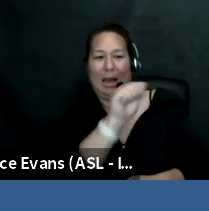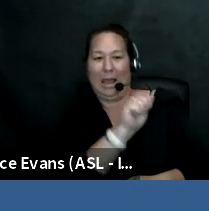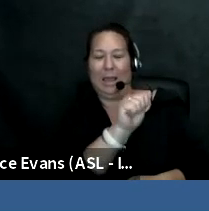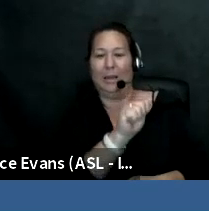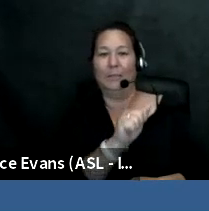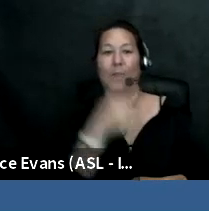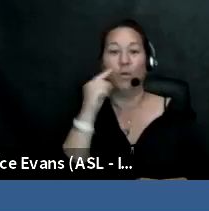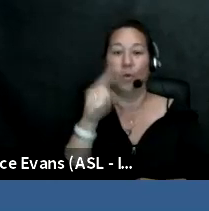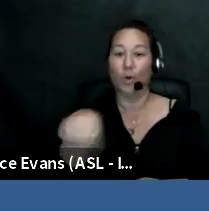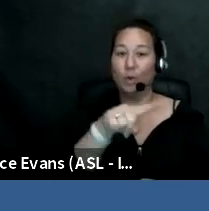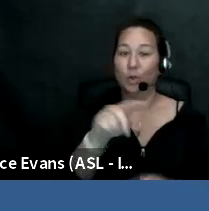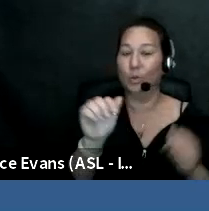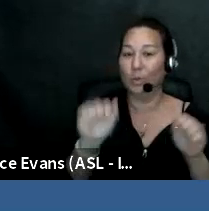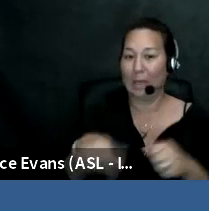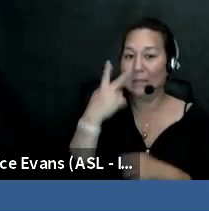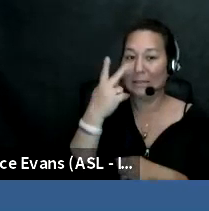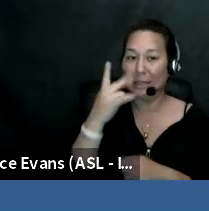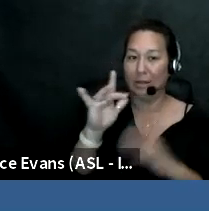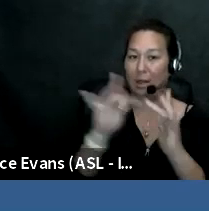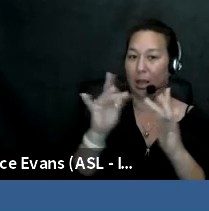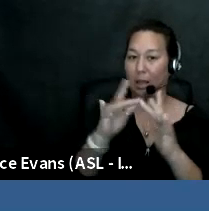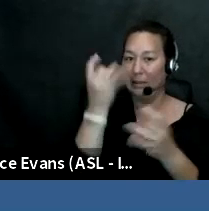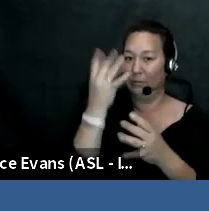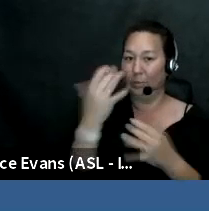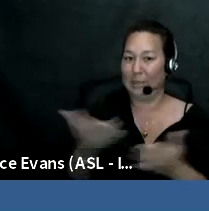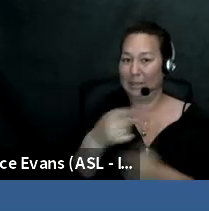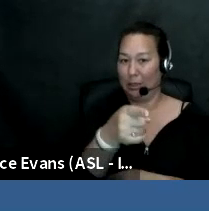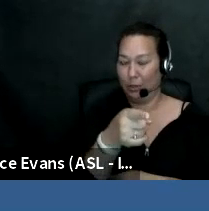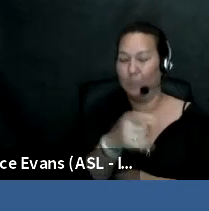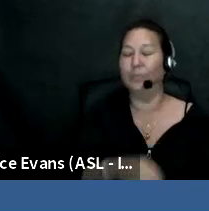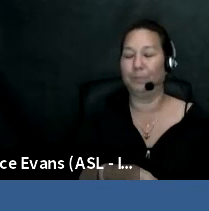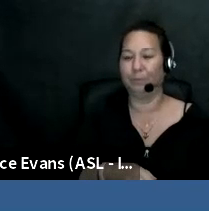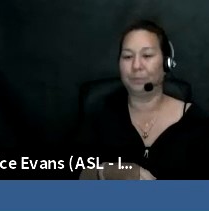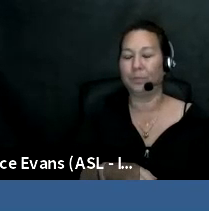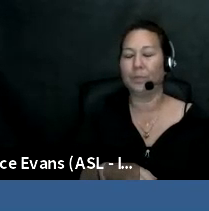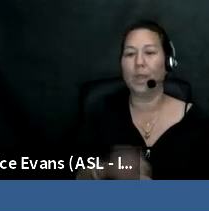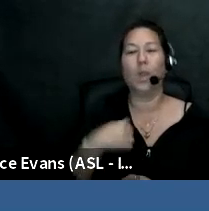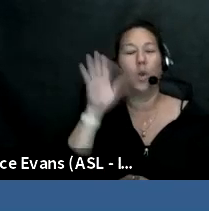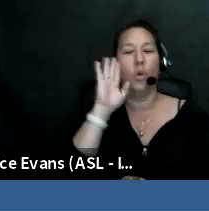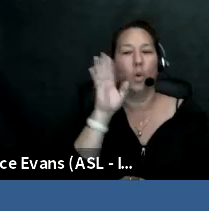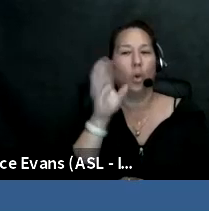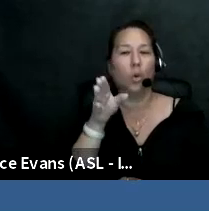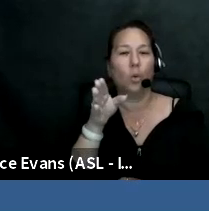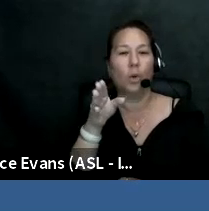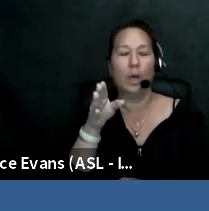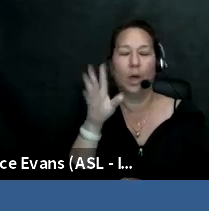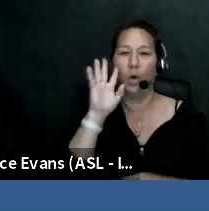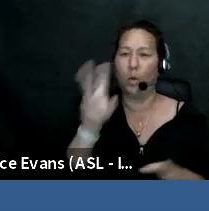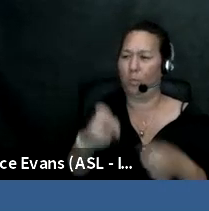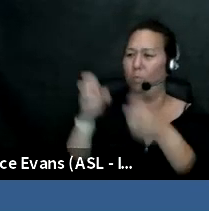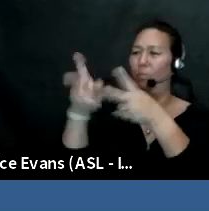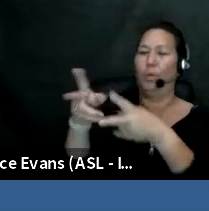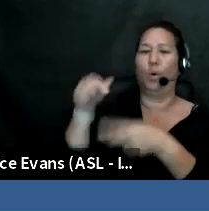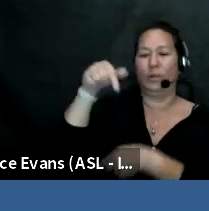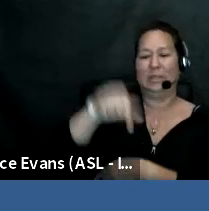you can see the contact information here on the slide. We will be posting this video on